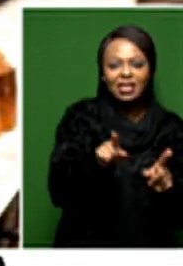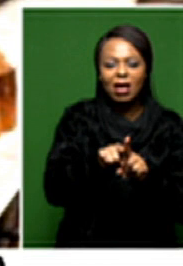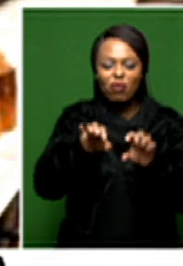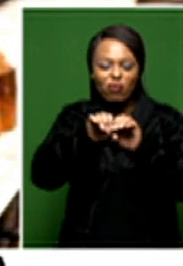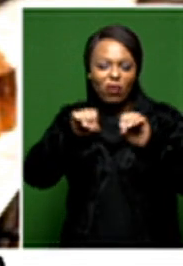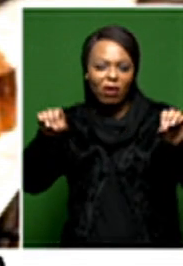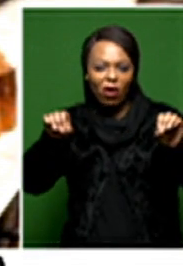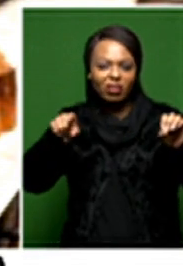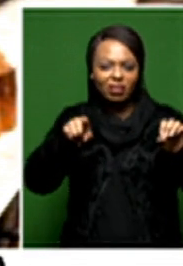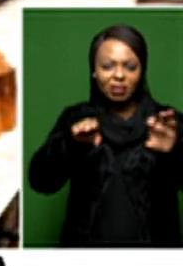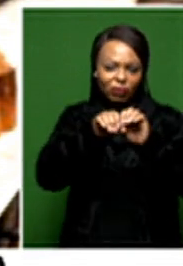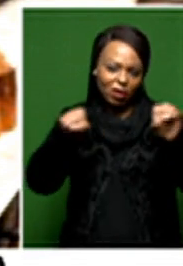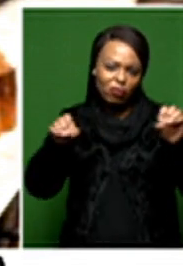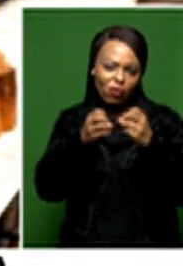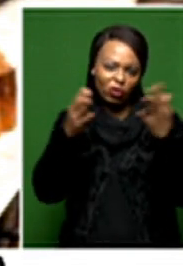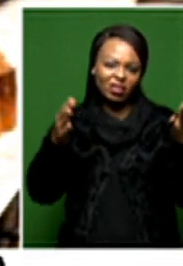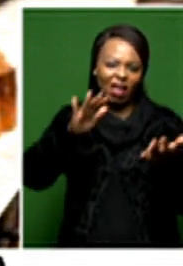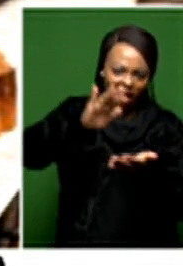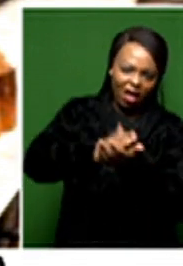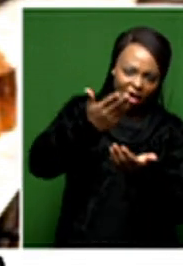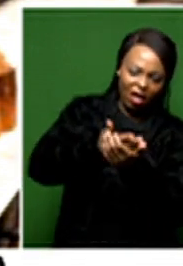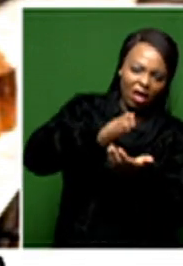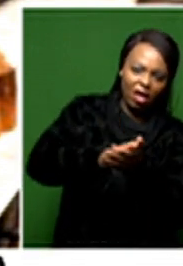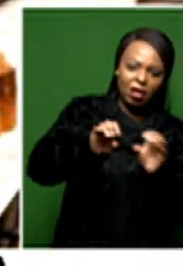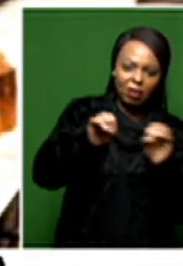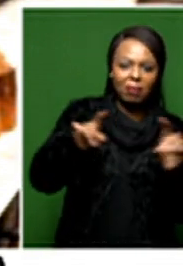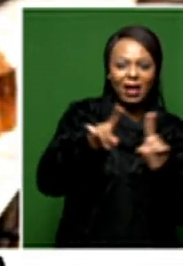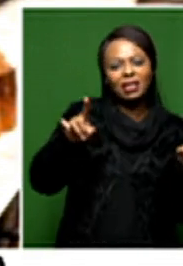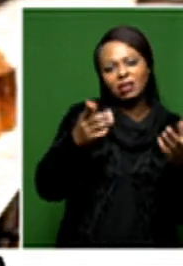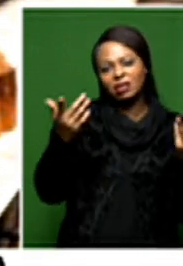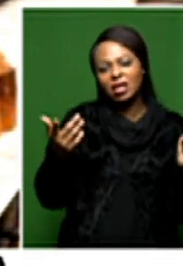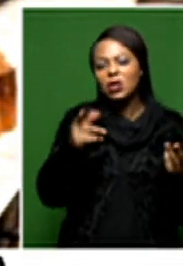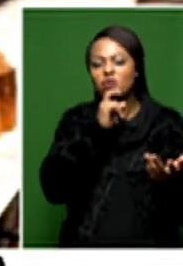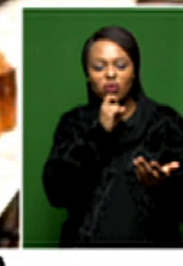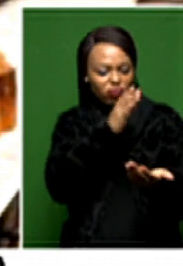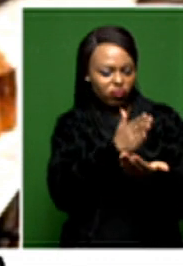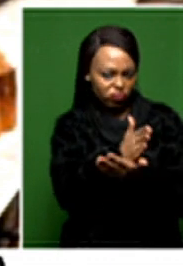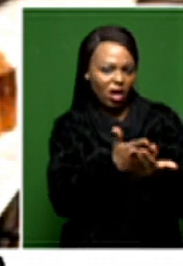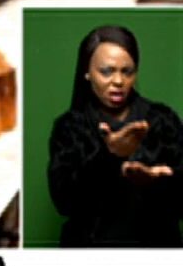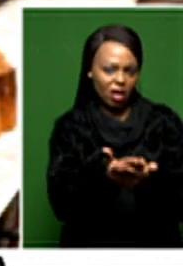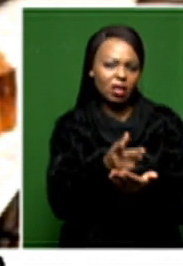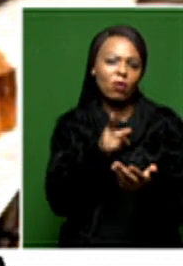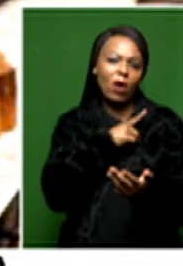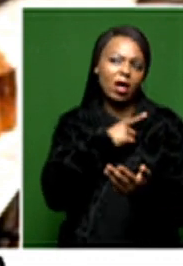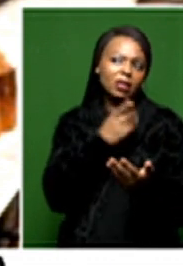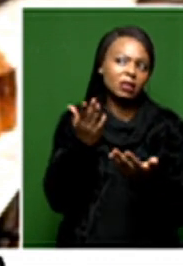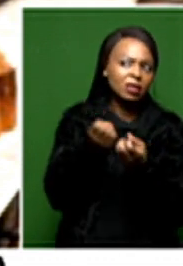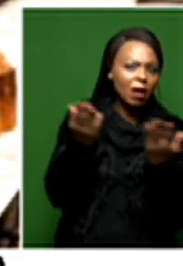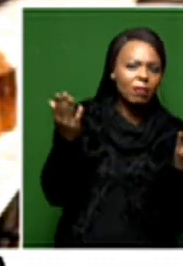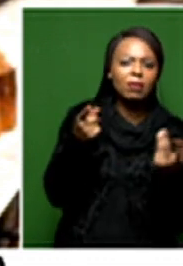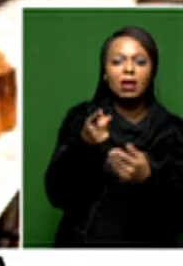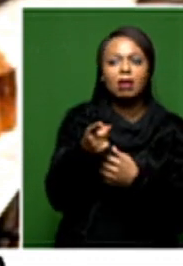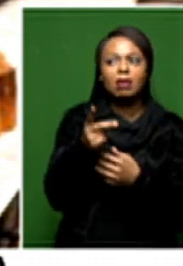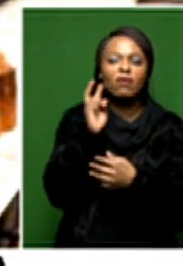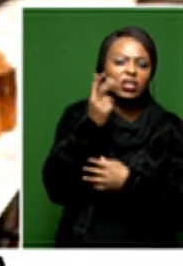see most often at braais. But I think a lot of people are closet vegetarians and they're just braaiing